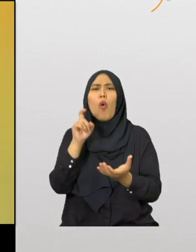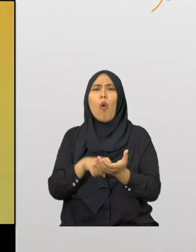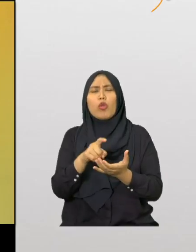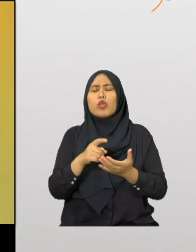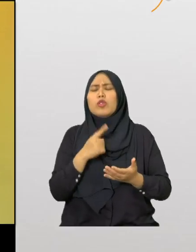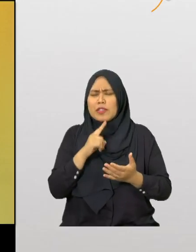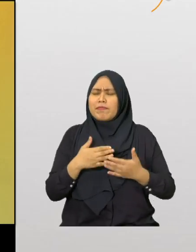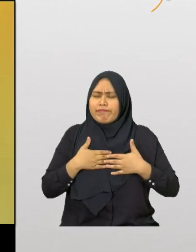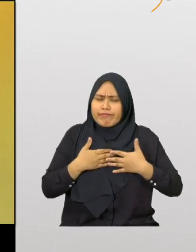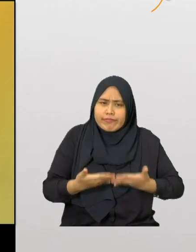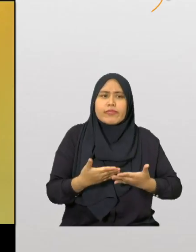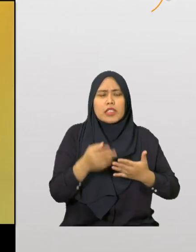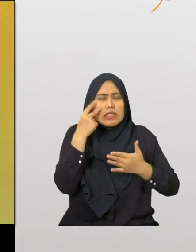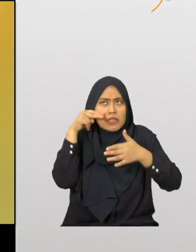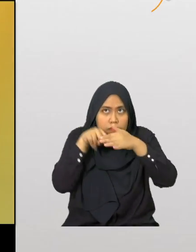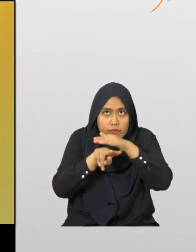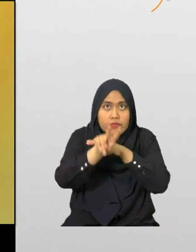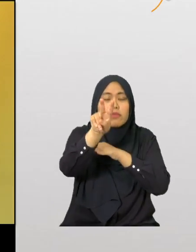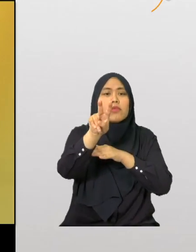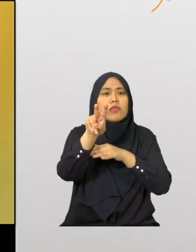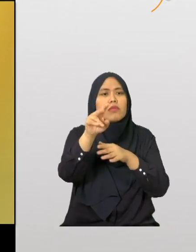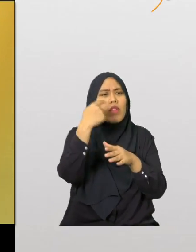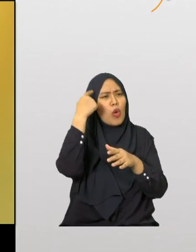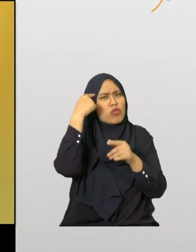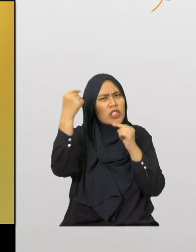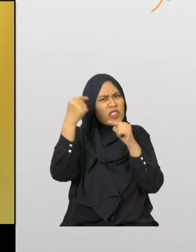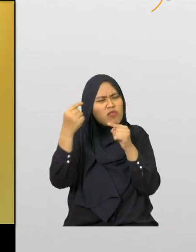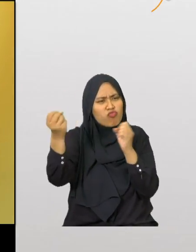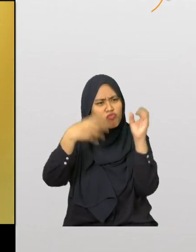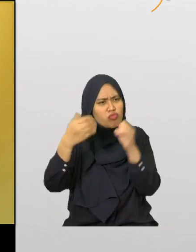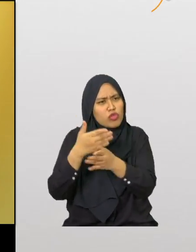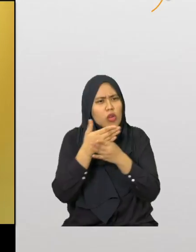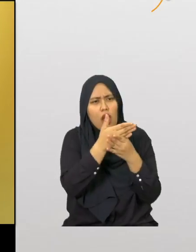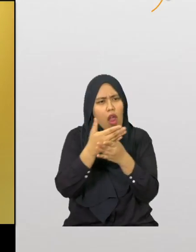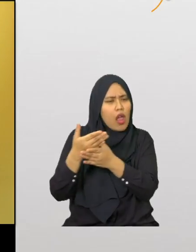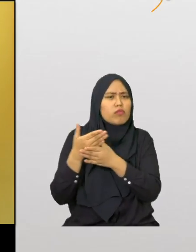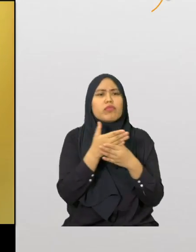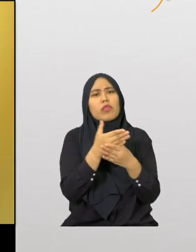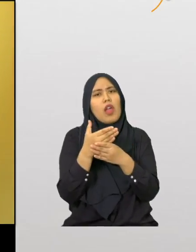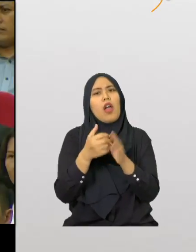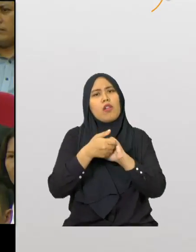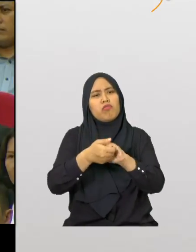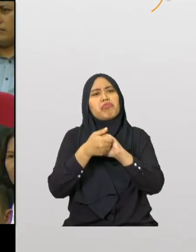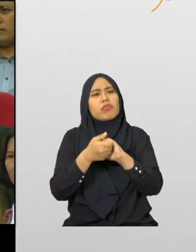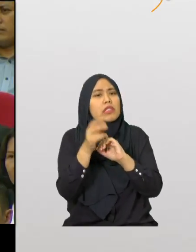ahead, share our thinking with you, pool our ideas, and work it out with you to make it